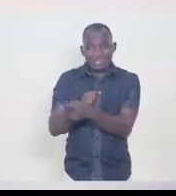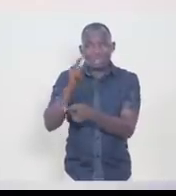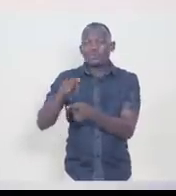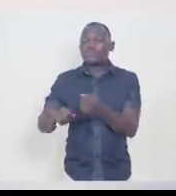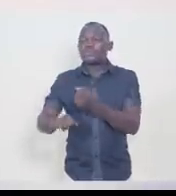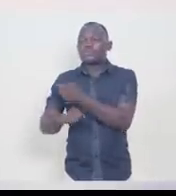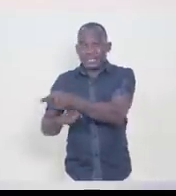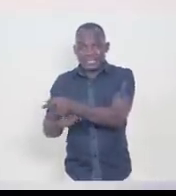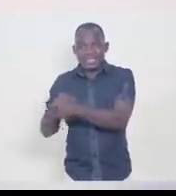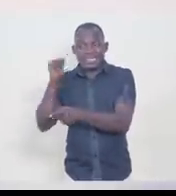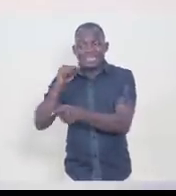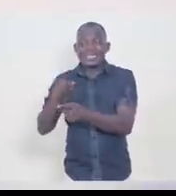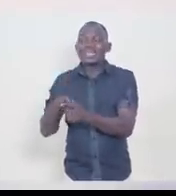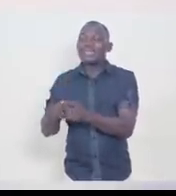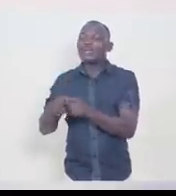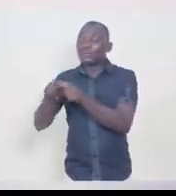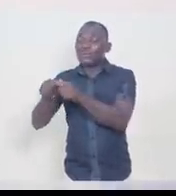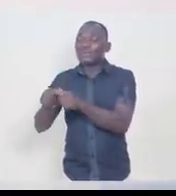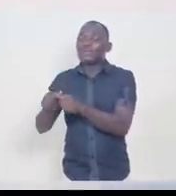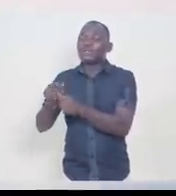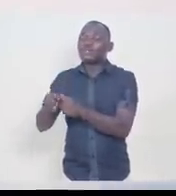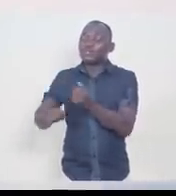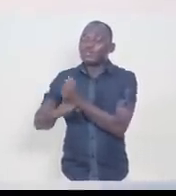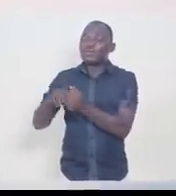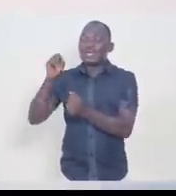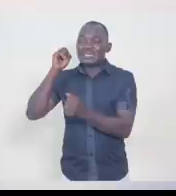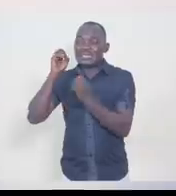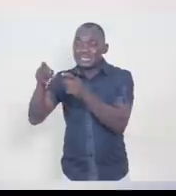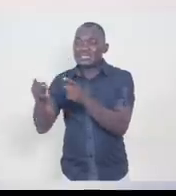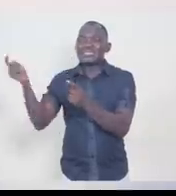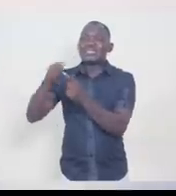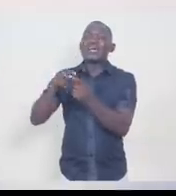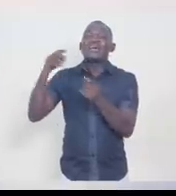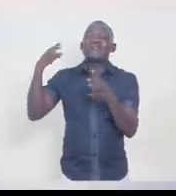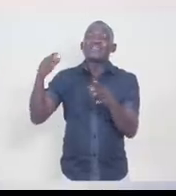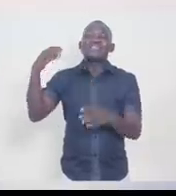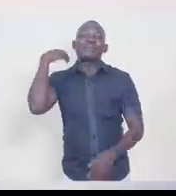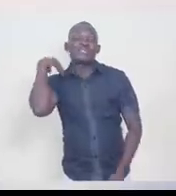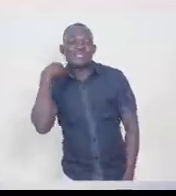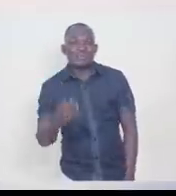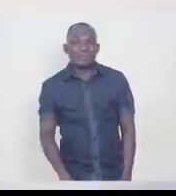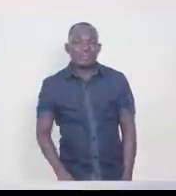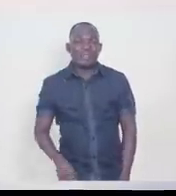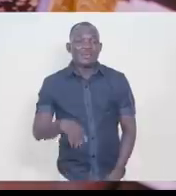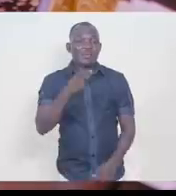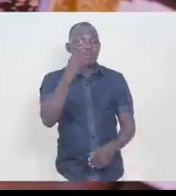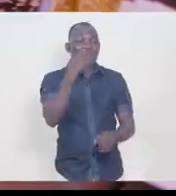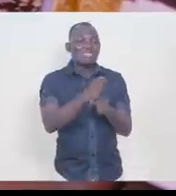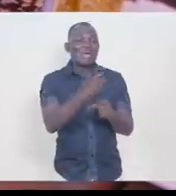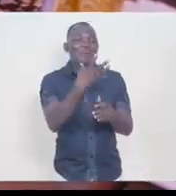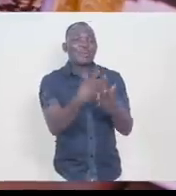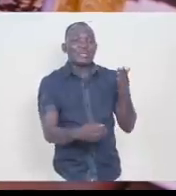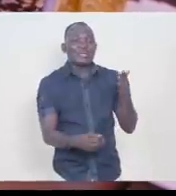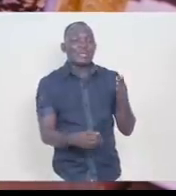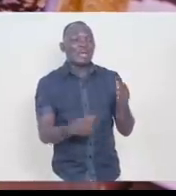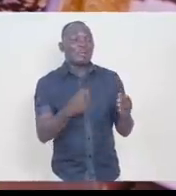fund Sarah's education until she finishes her master's. Now, if you miss 1 year, I